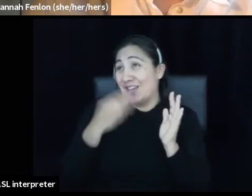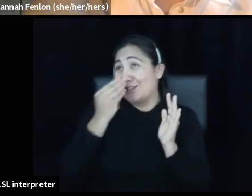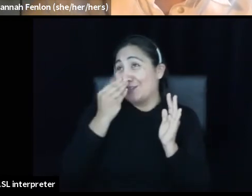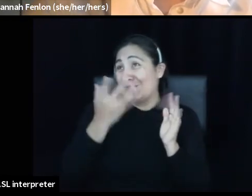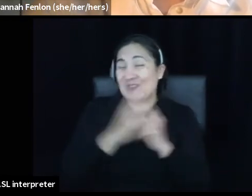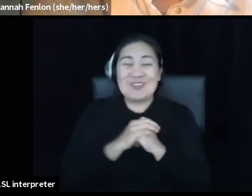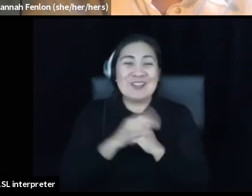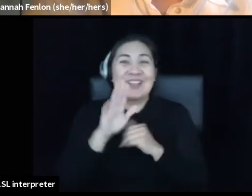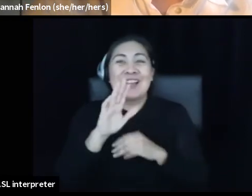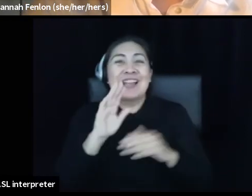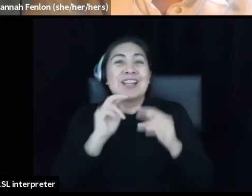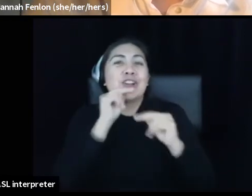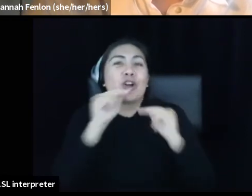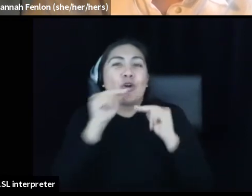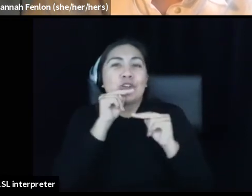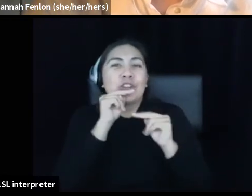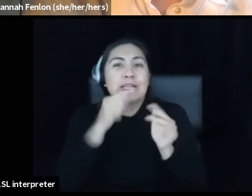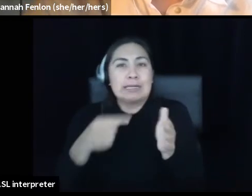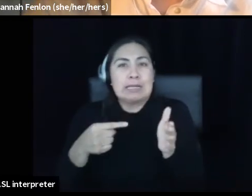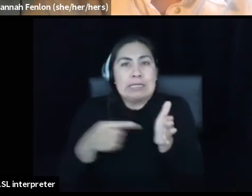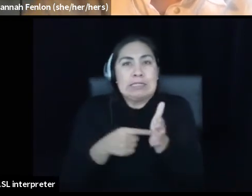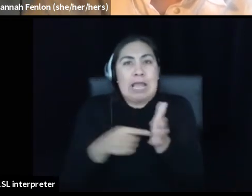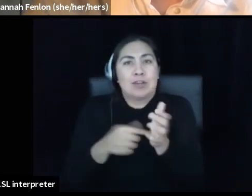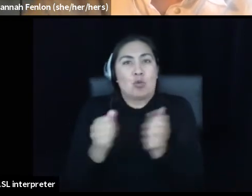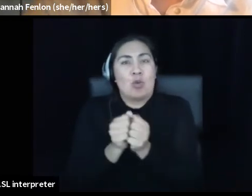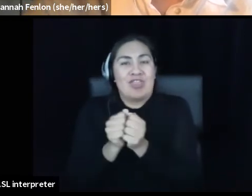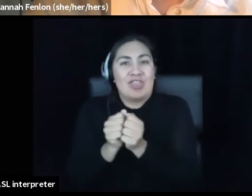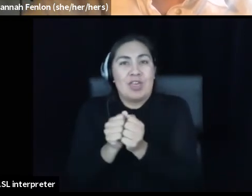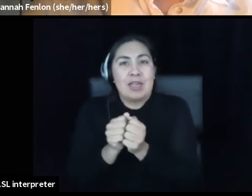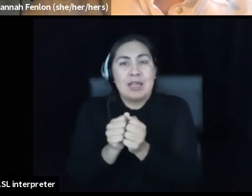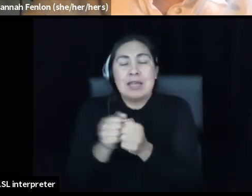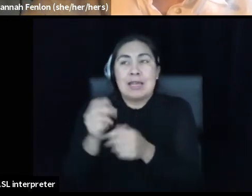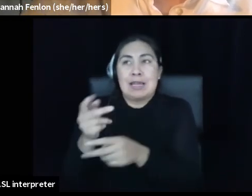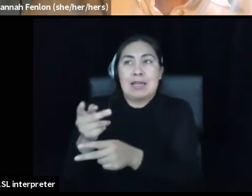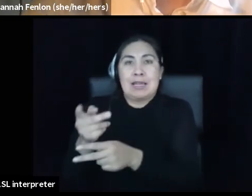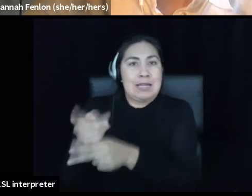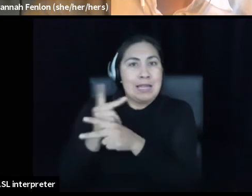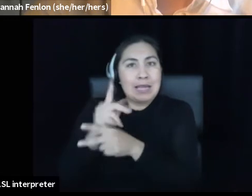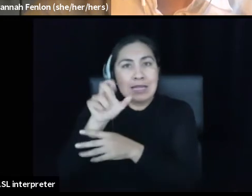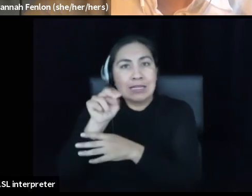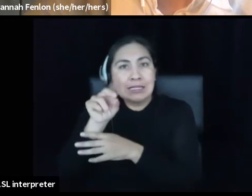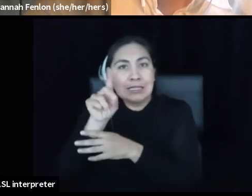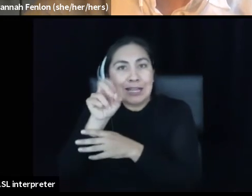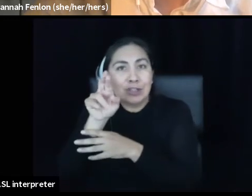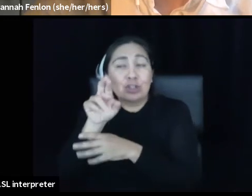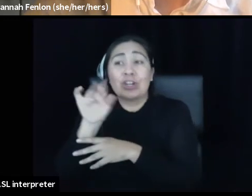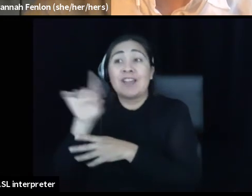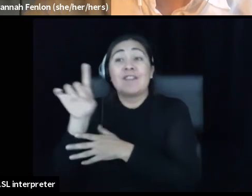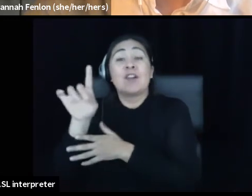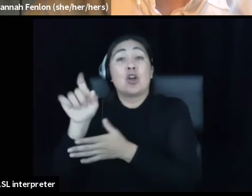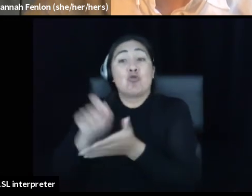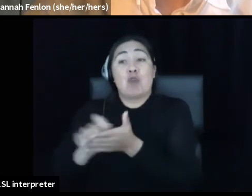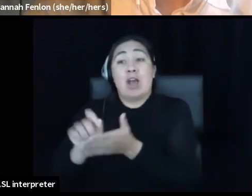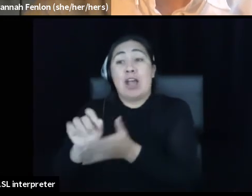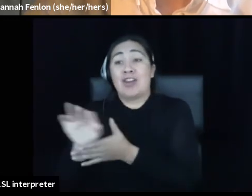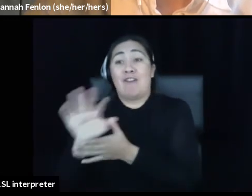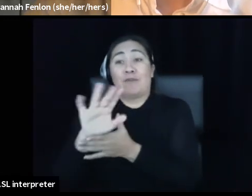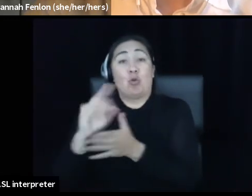negotiating debt with lenders. I also have this question. If a lender writes off your debt as bad